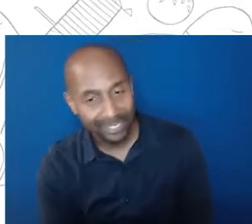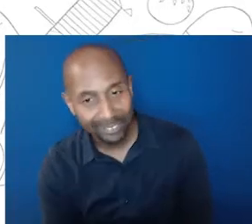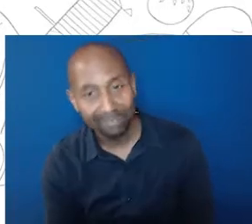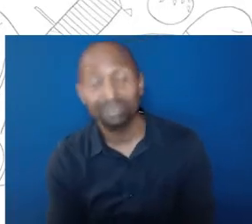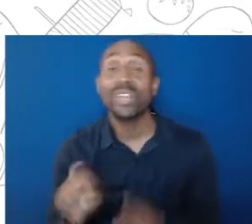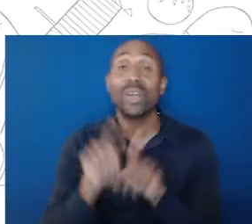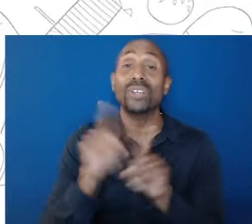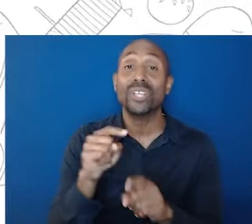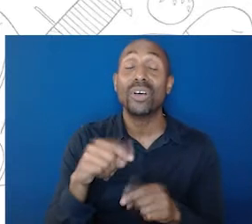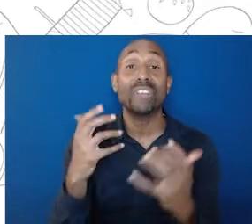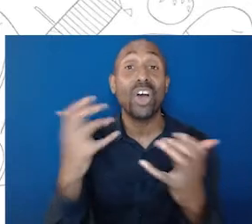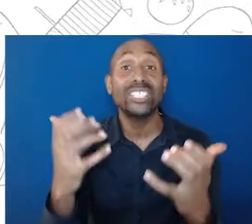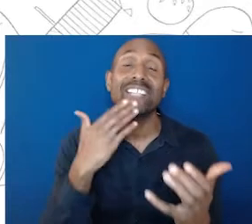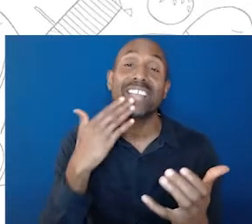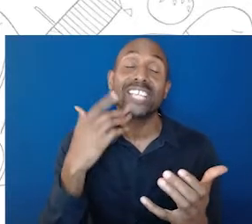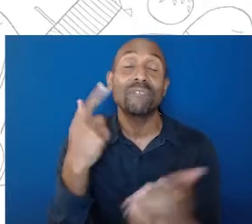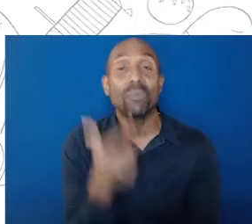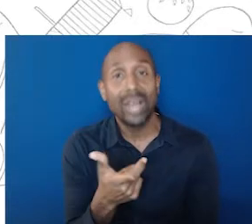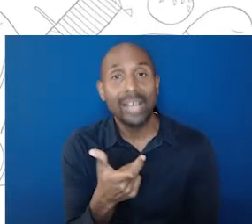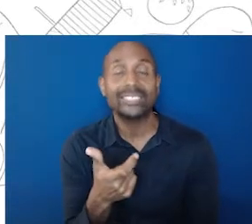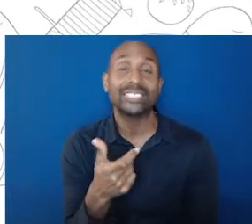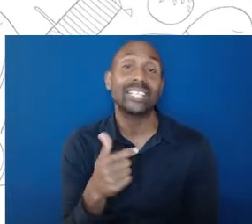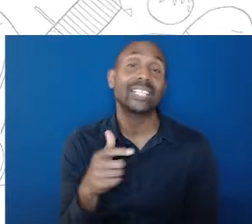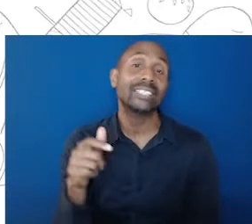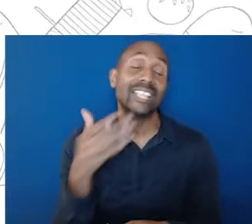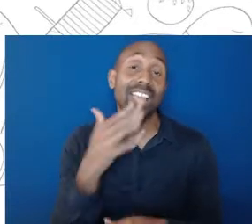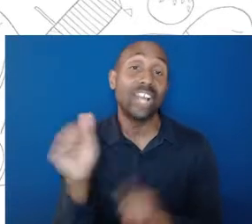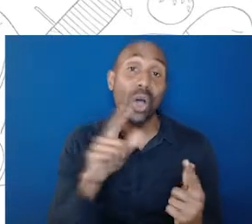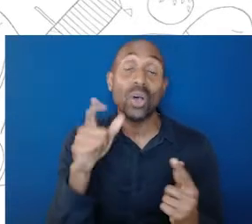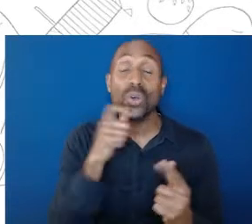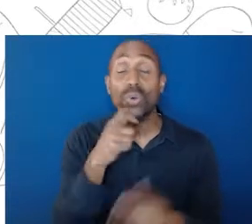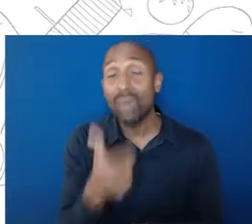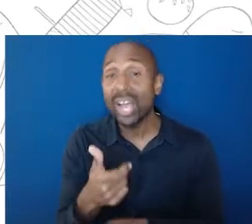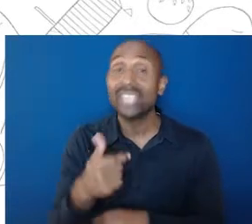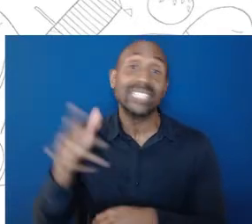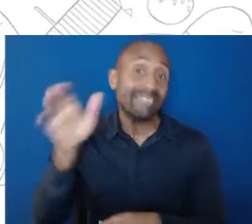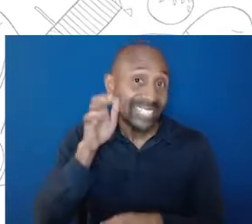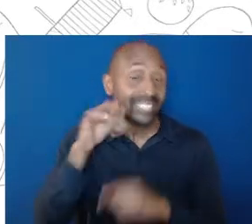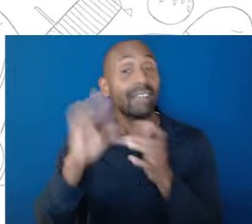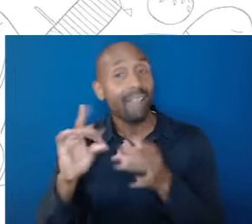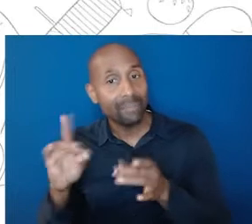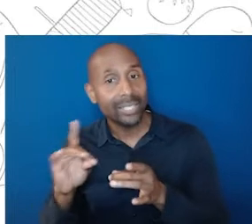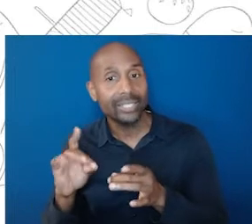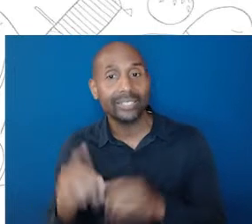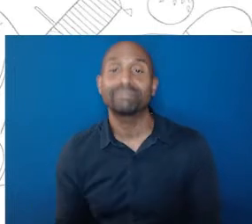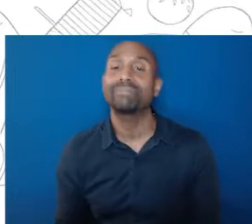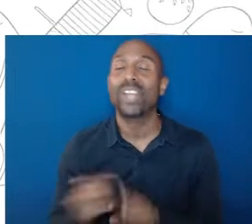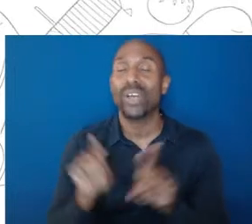the audience for participating, all those who watched and listened and commented. And I also want to close by